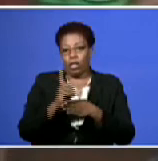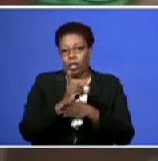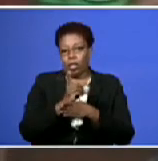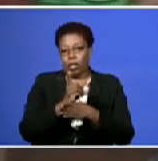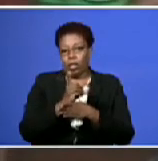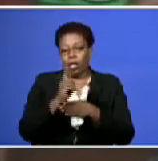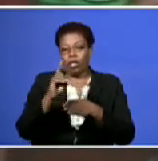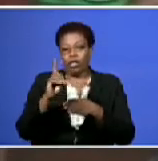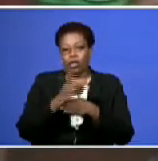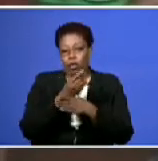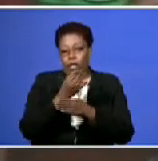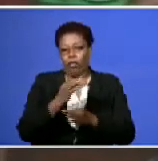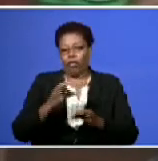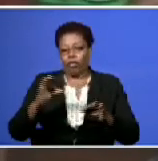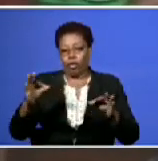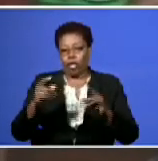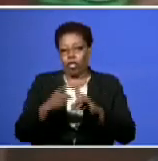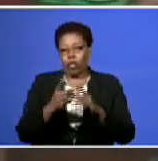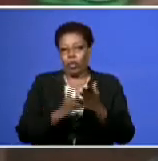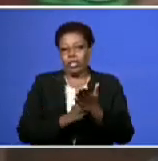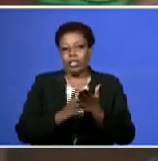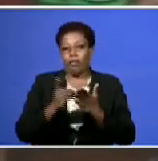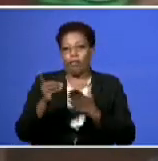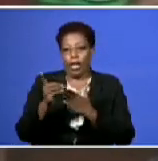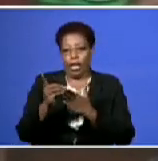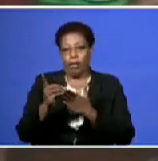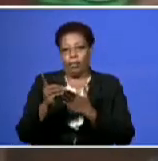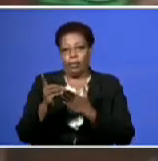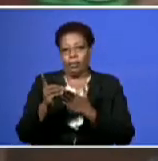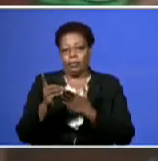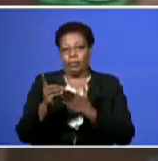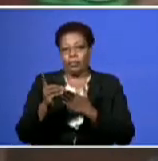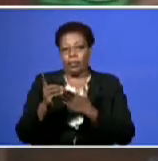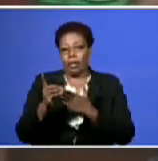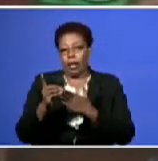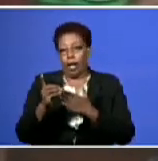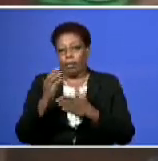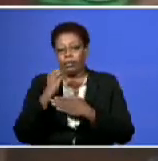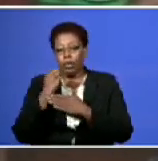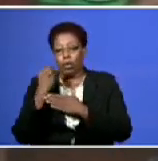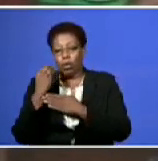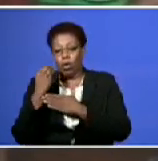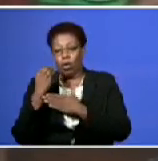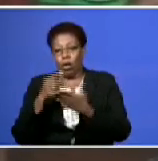concessions to develop affordable homes for our people.